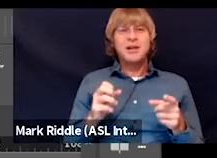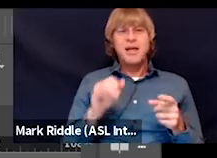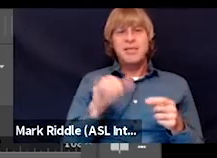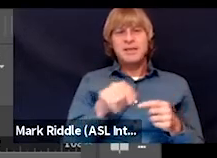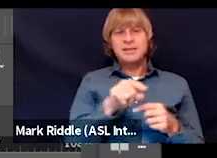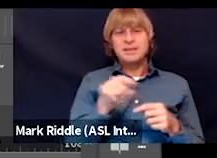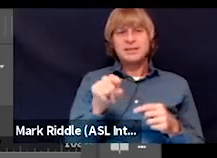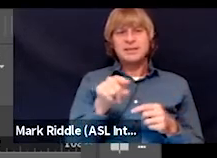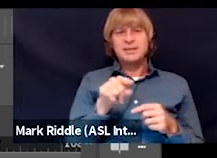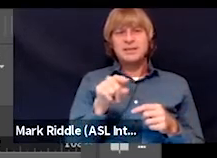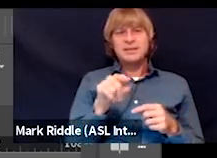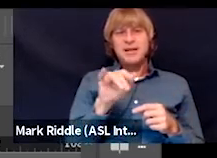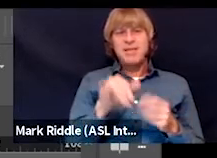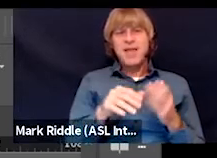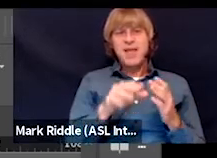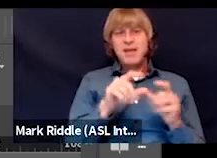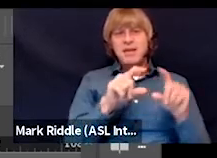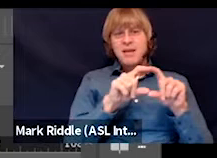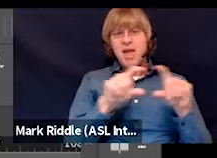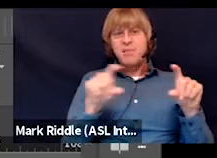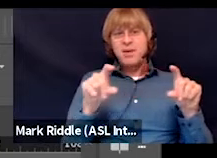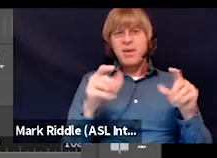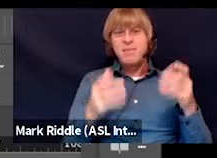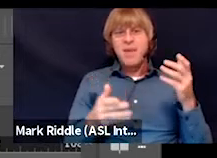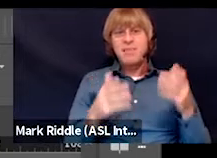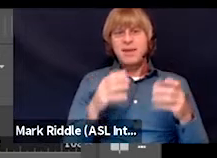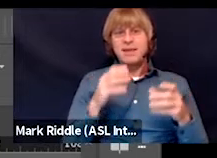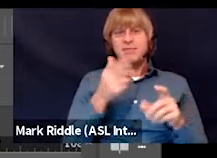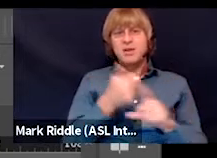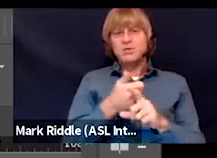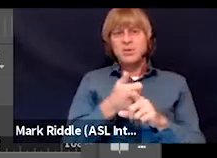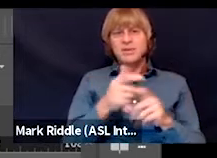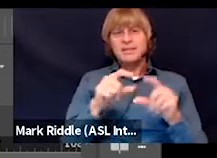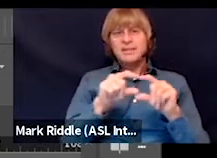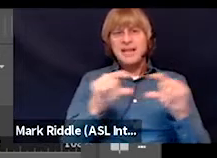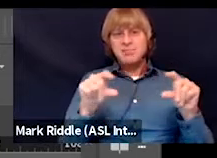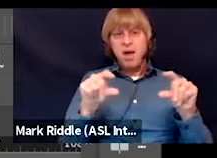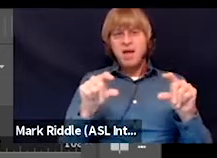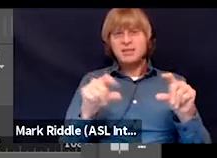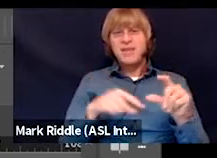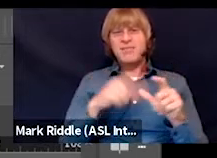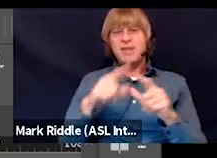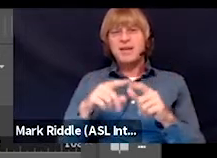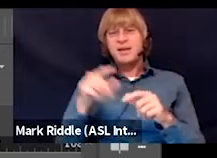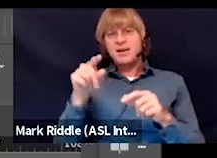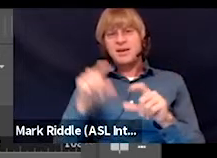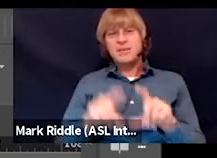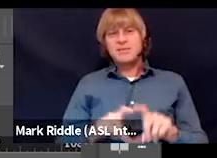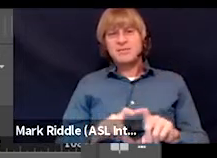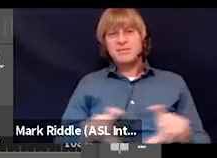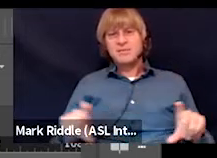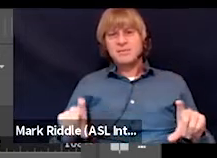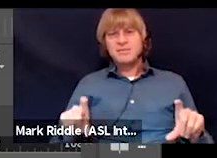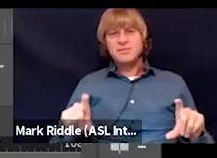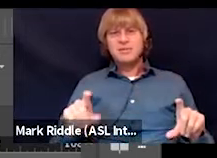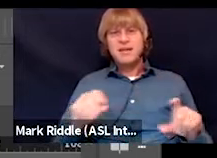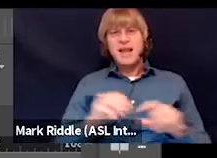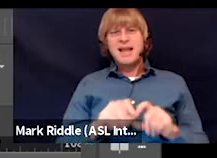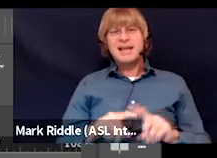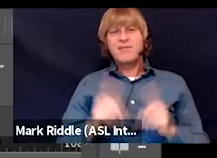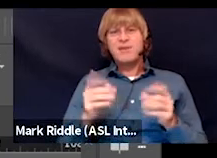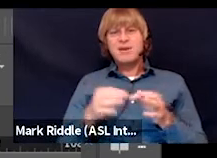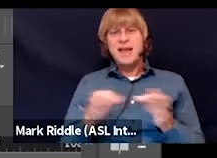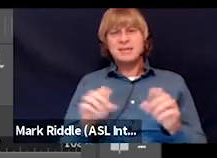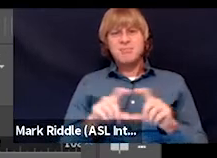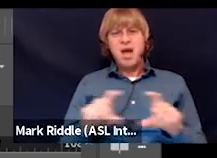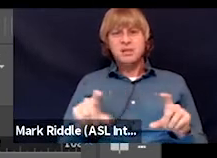this copy up here might be in its own text box, and then this might be in a different text